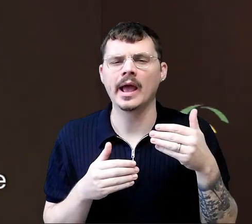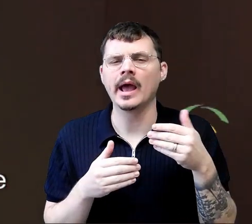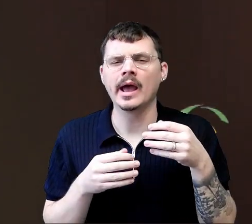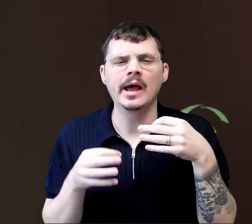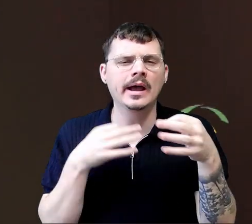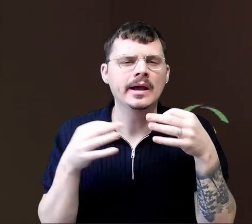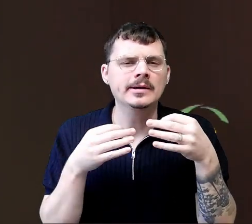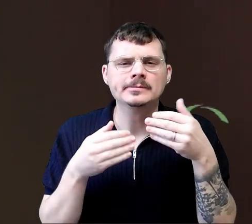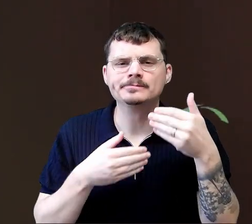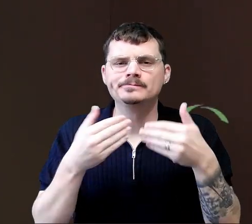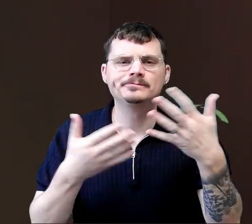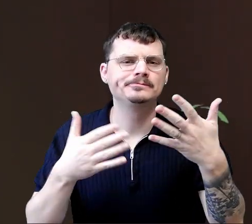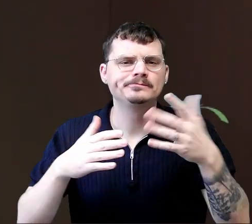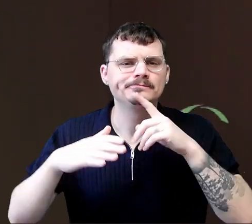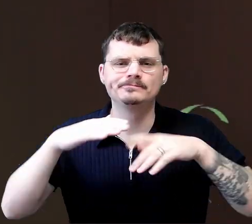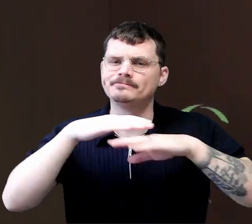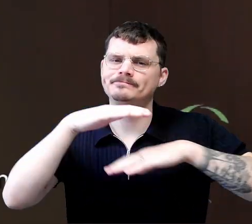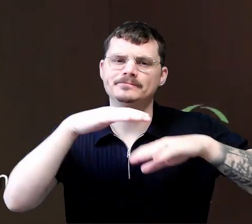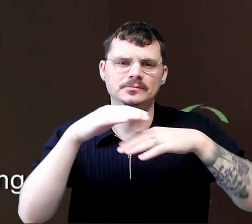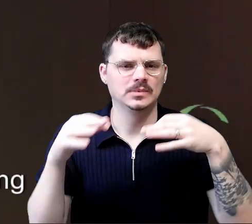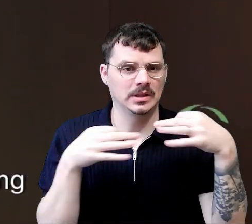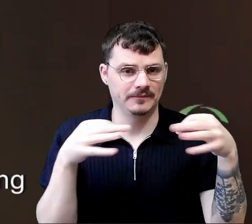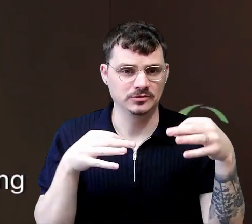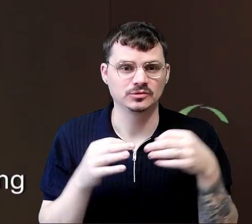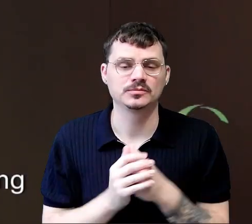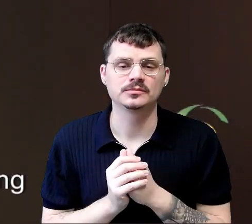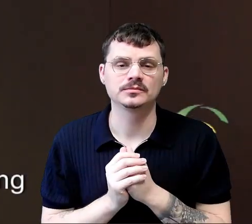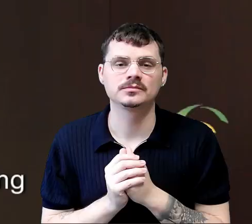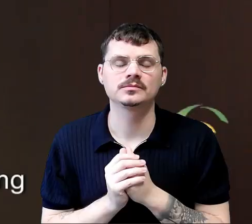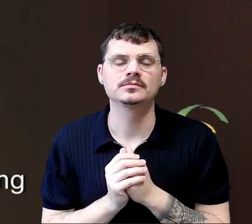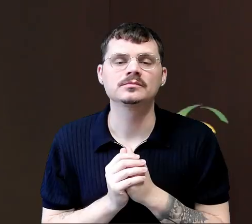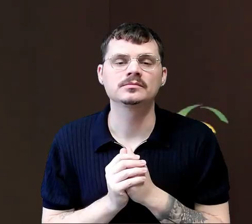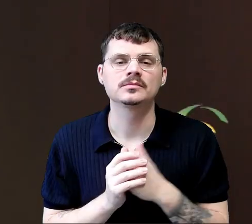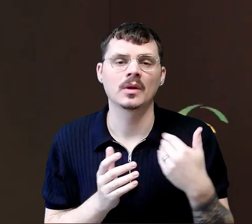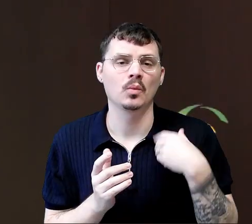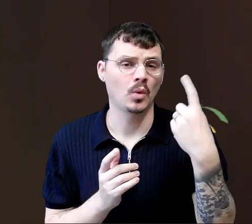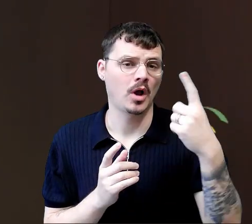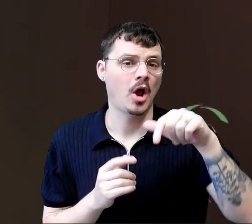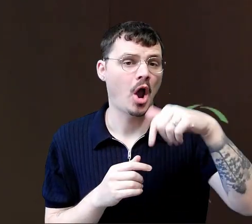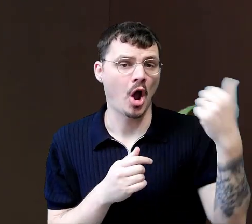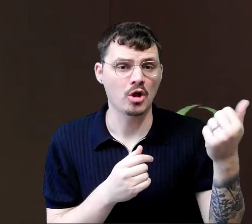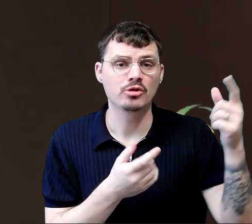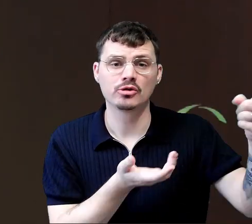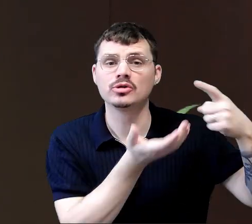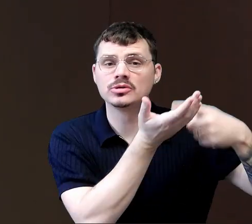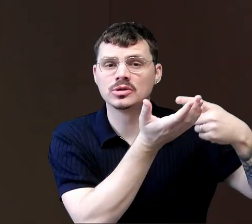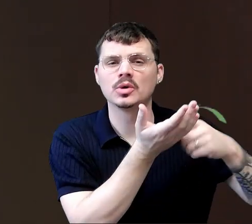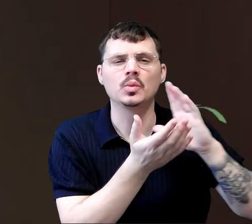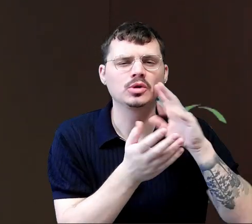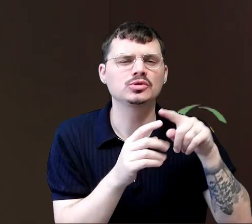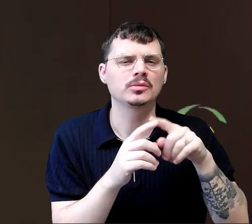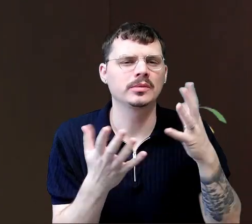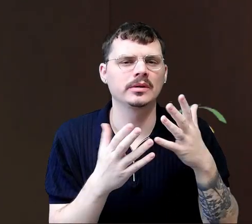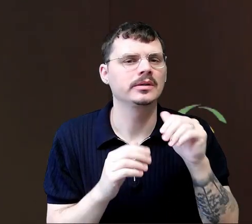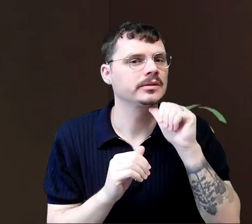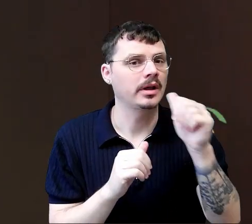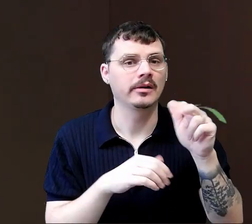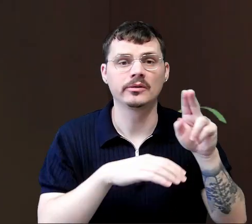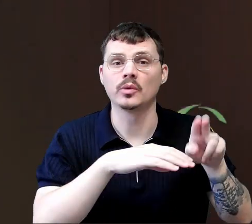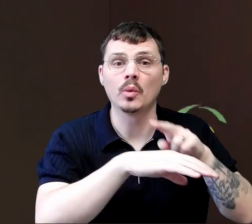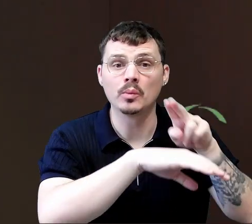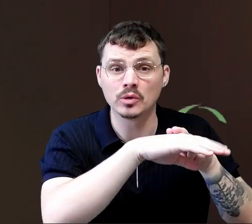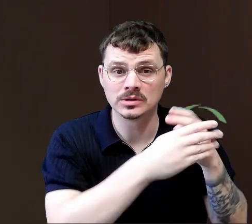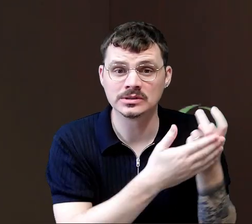through some of the basic definitions. We have another seminar where we're going to talk about unusual seizures that are